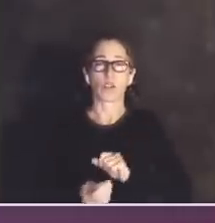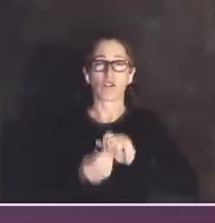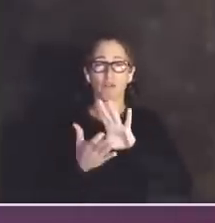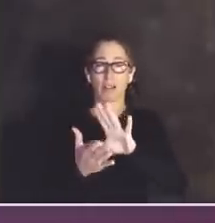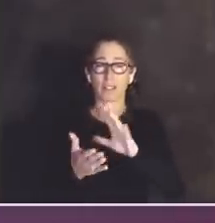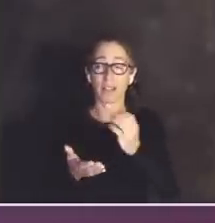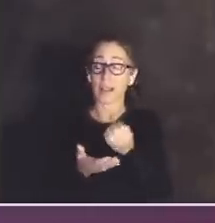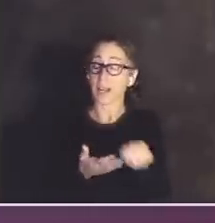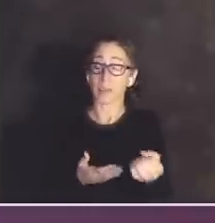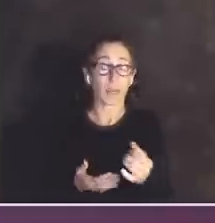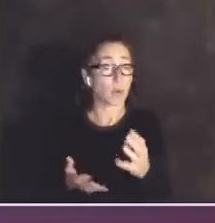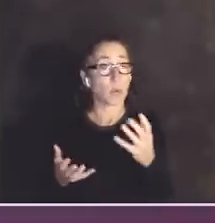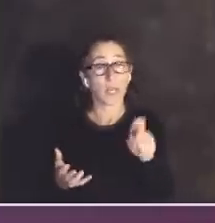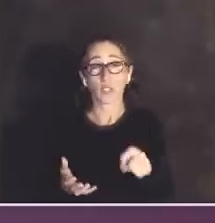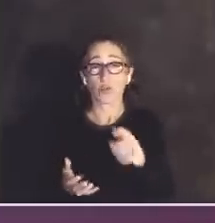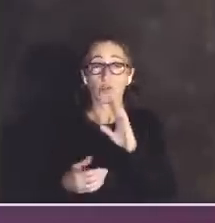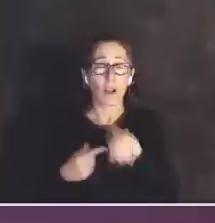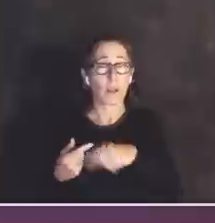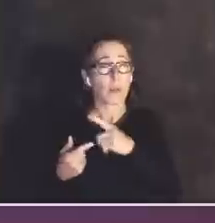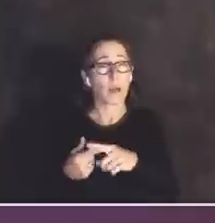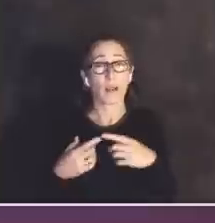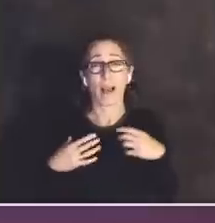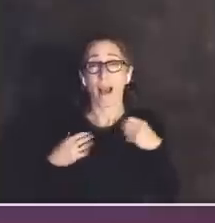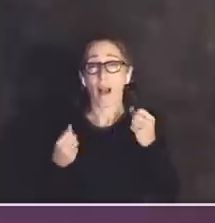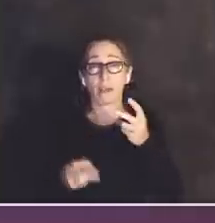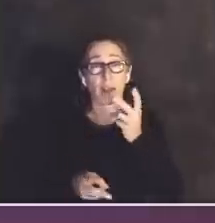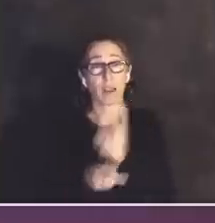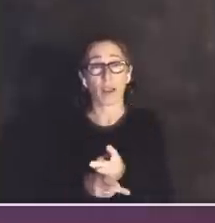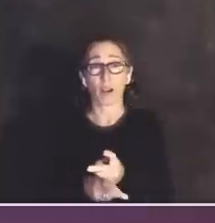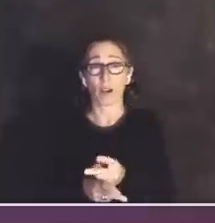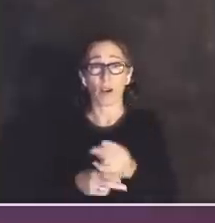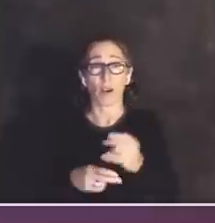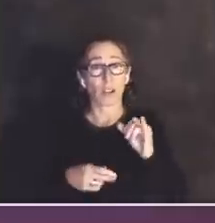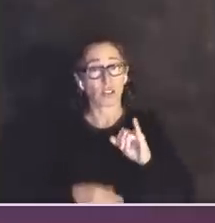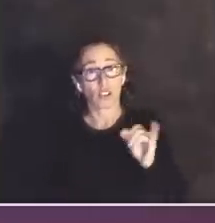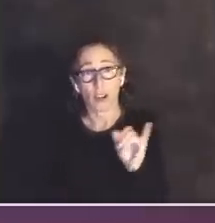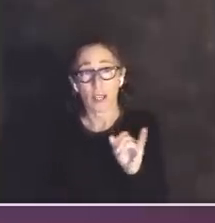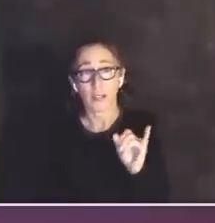Let's talk about health care, shall we? Let's talk.